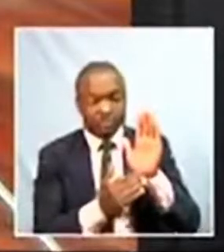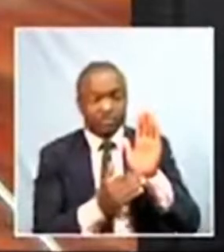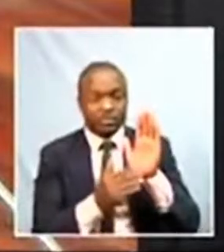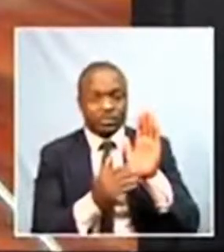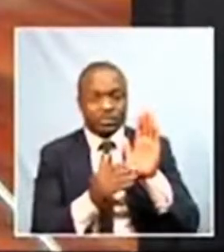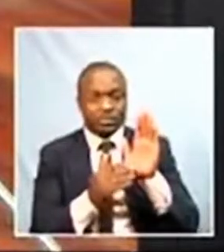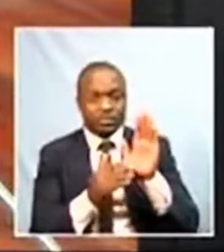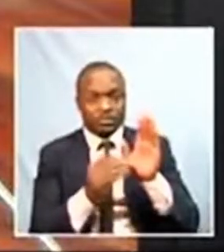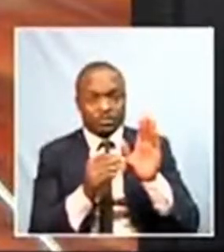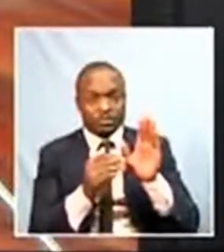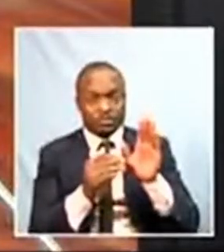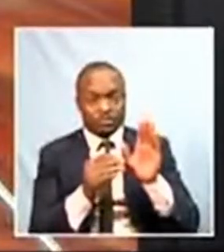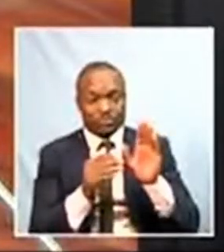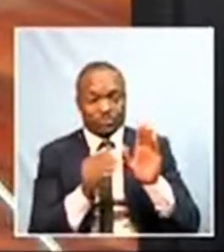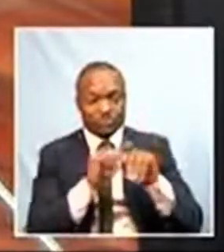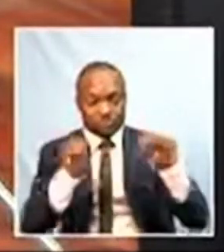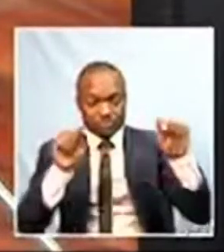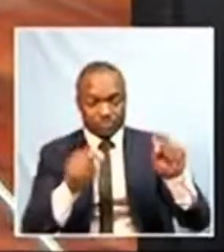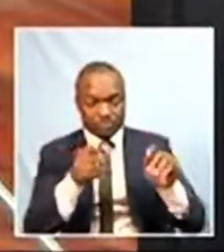below.